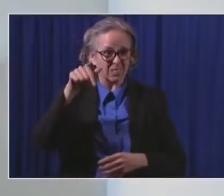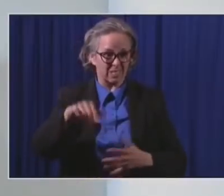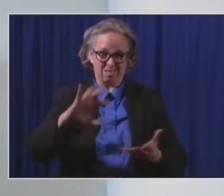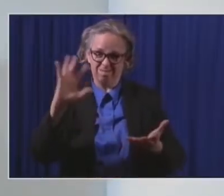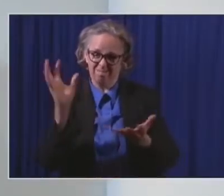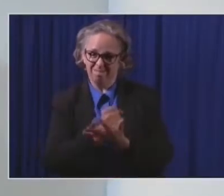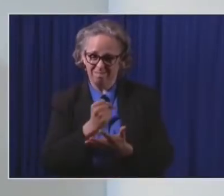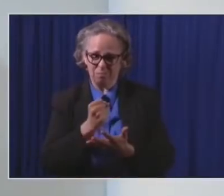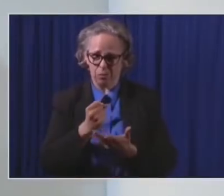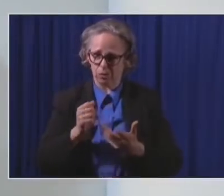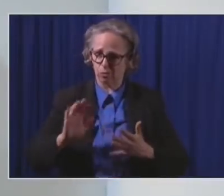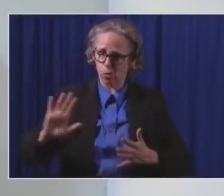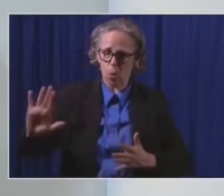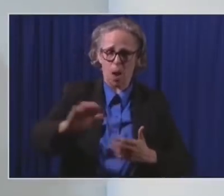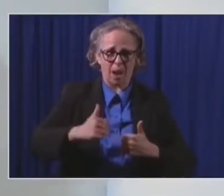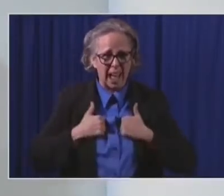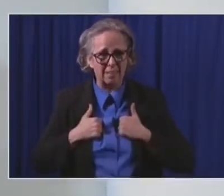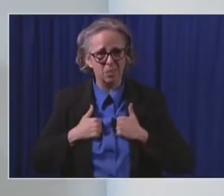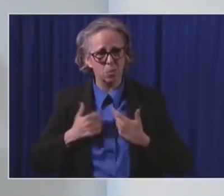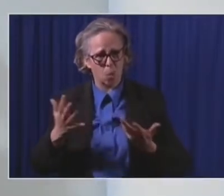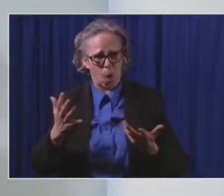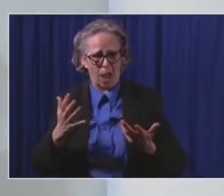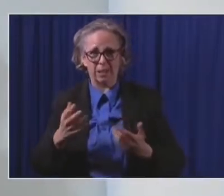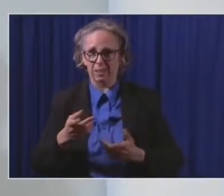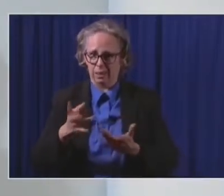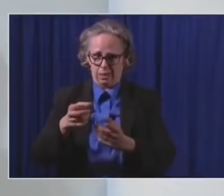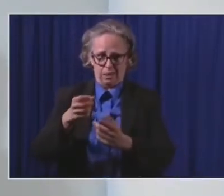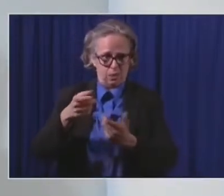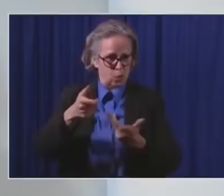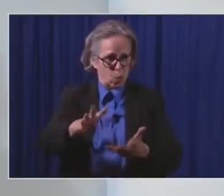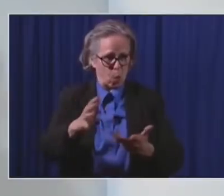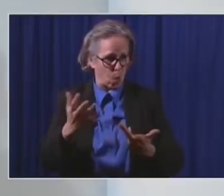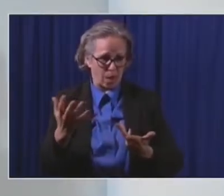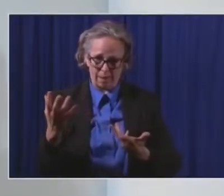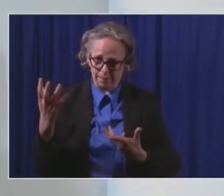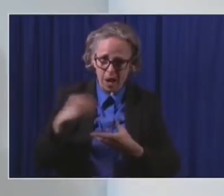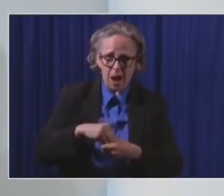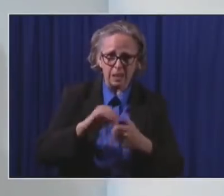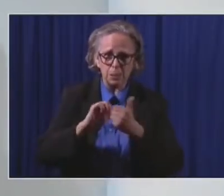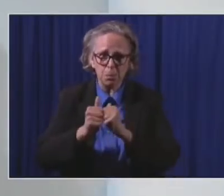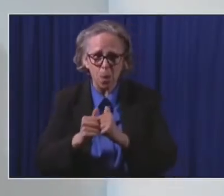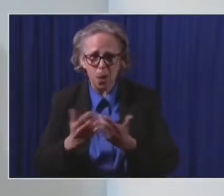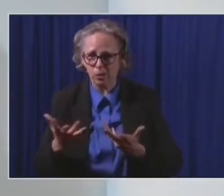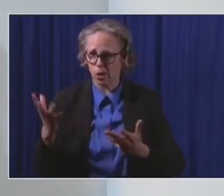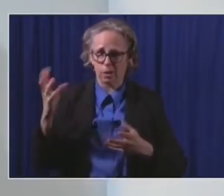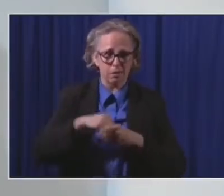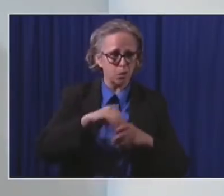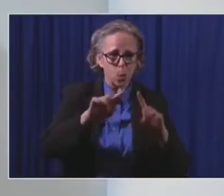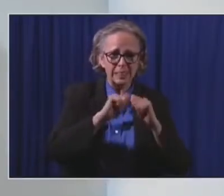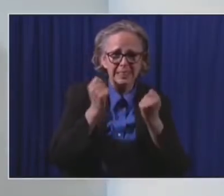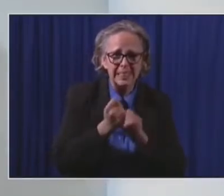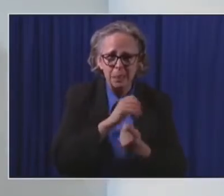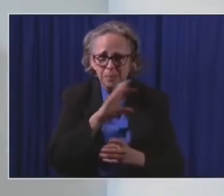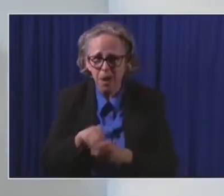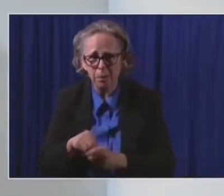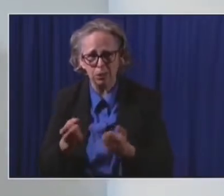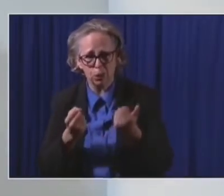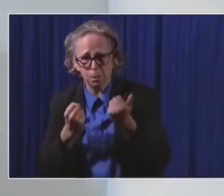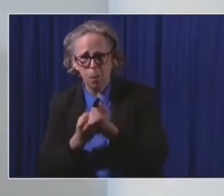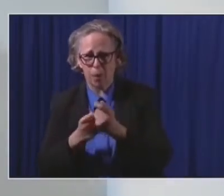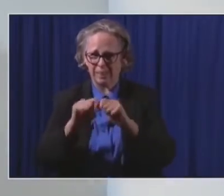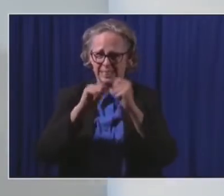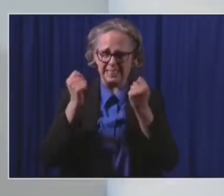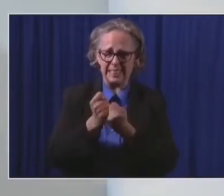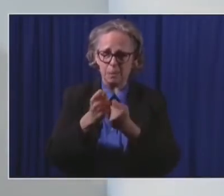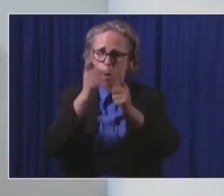people, how to make it relevant in your life, well, if you're an athlete, this is super relevant in your life because it depends on your ability to participate, your teammates' ability